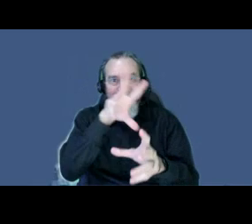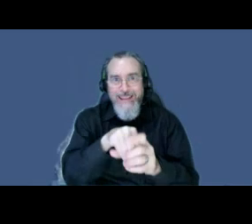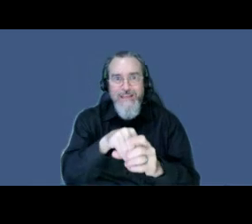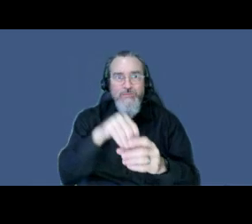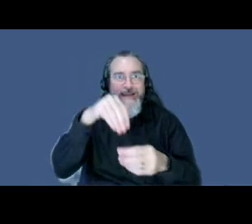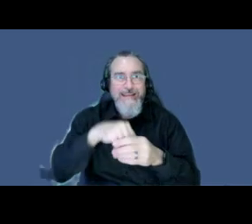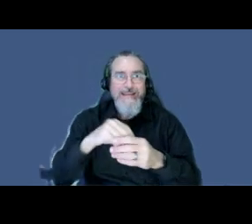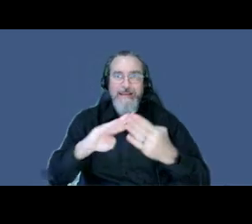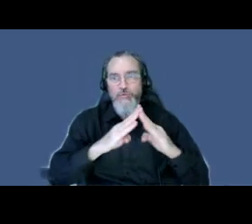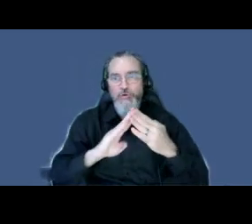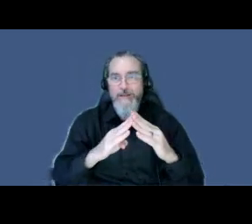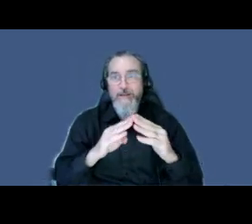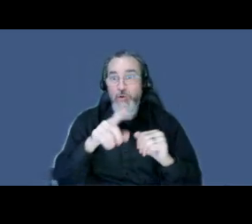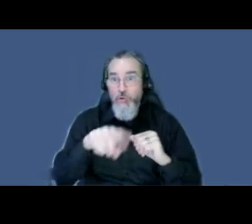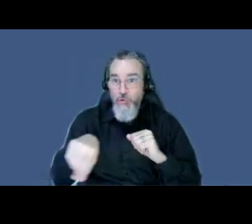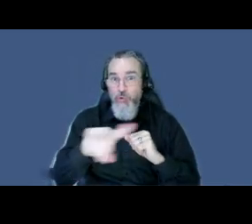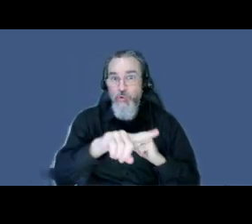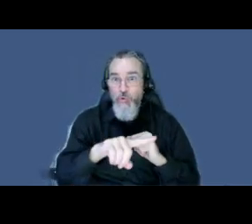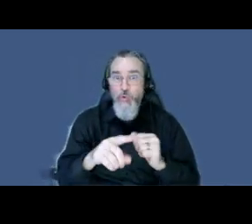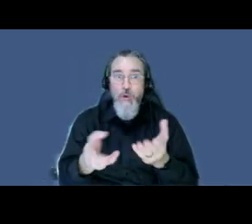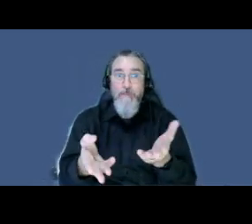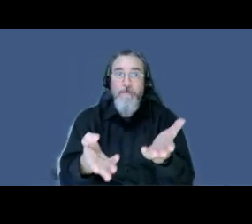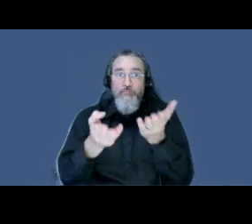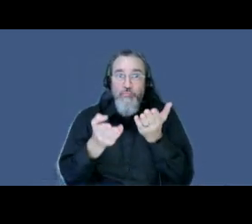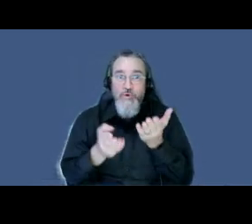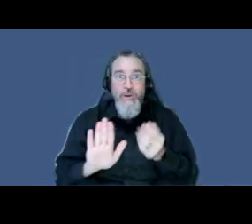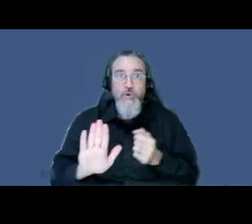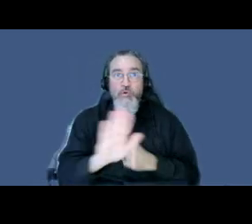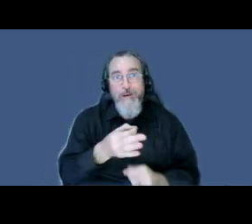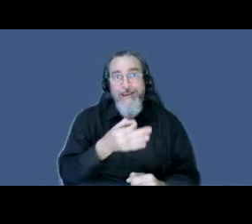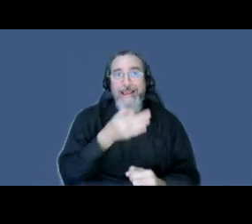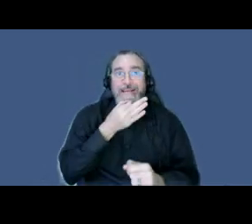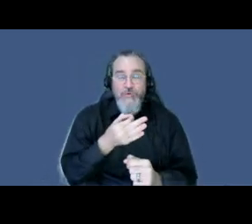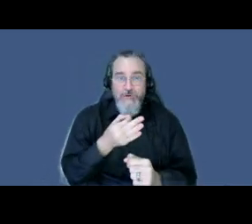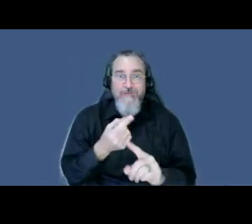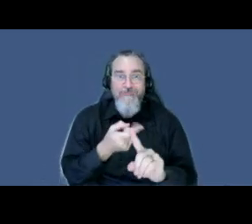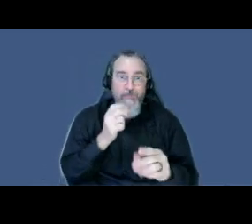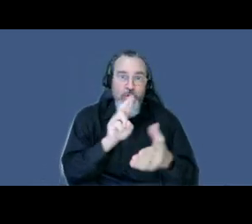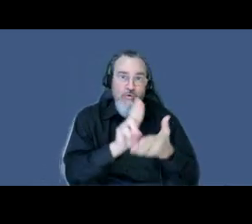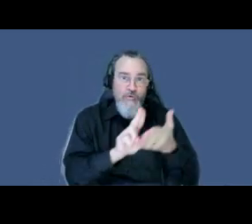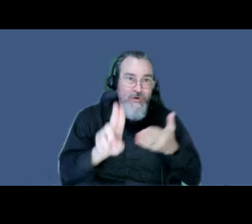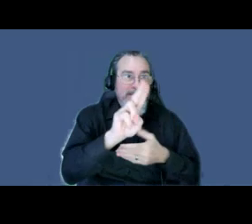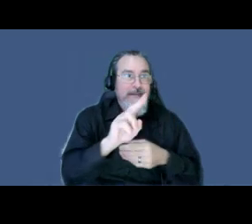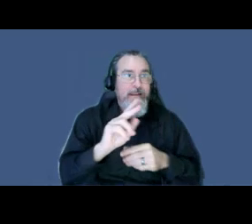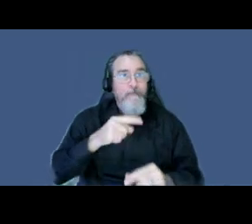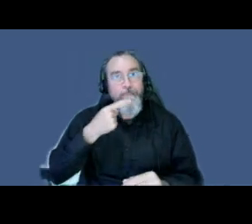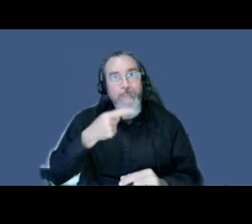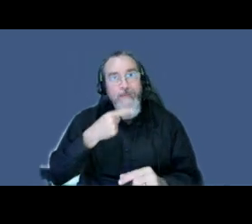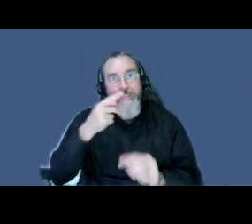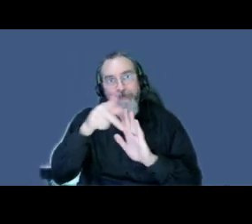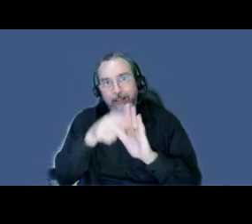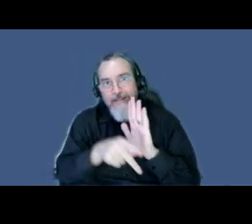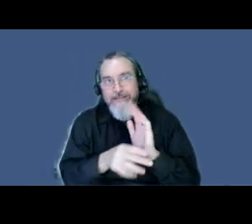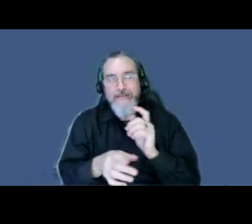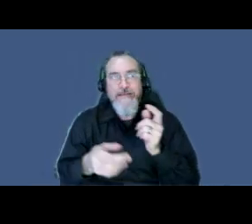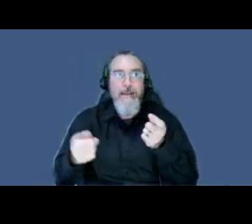your universities, from your public policy, from your management